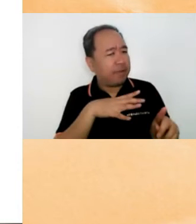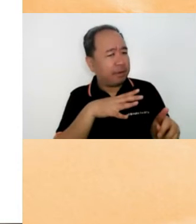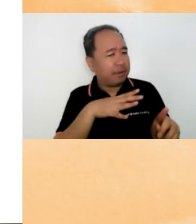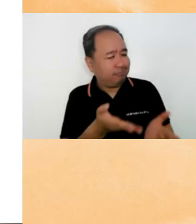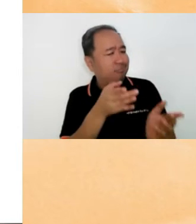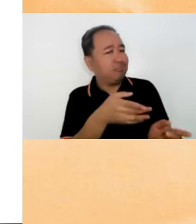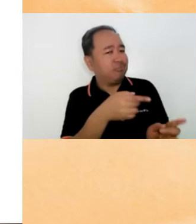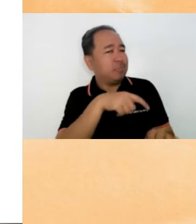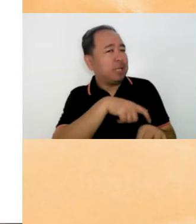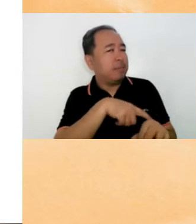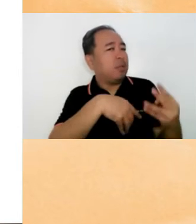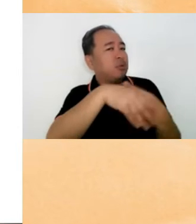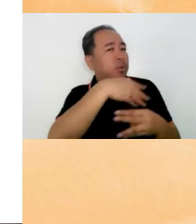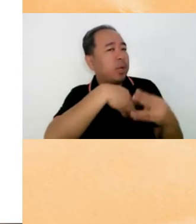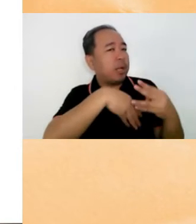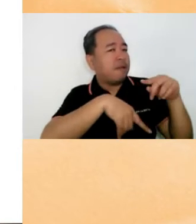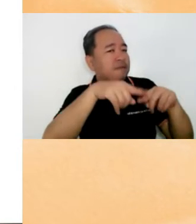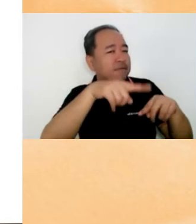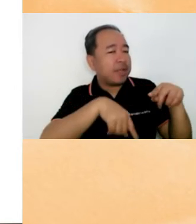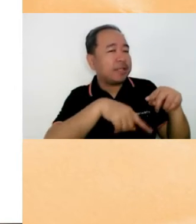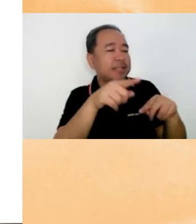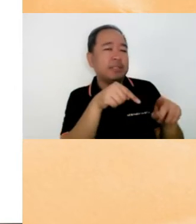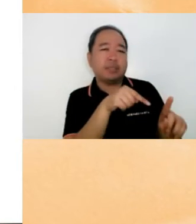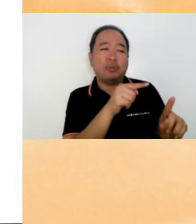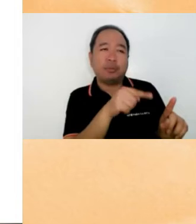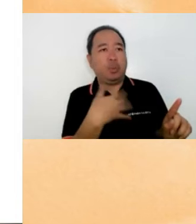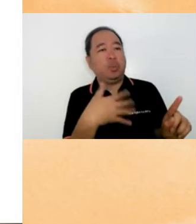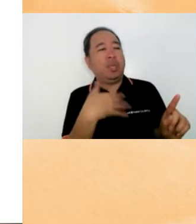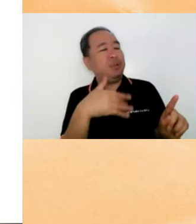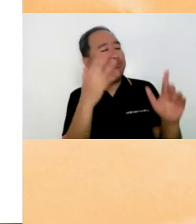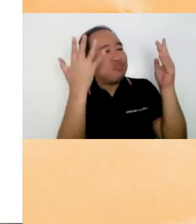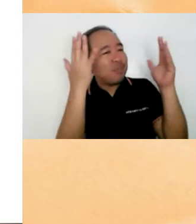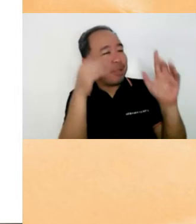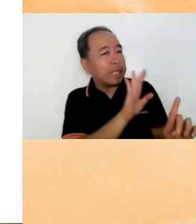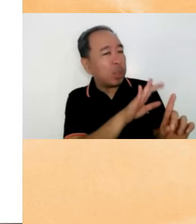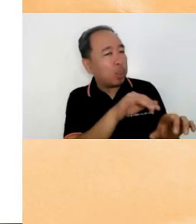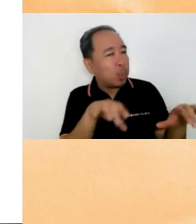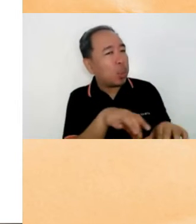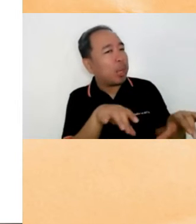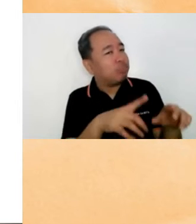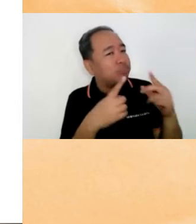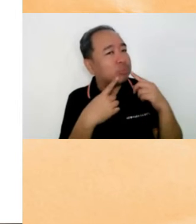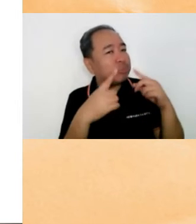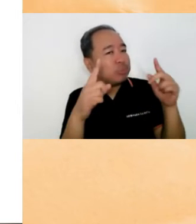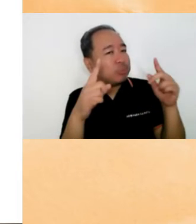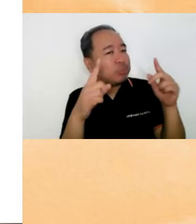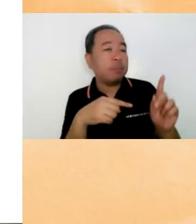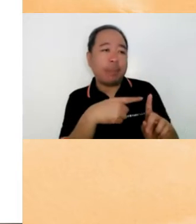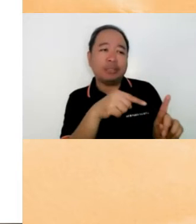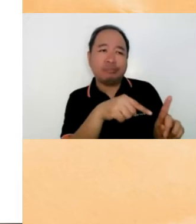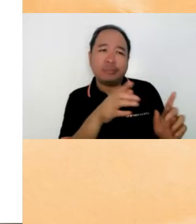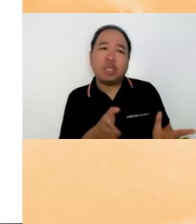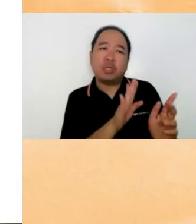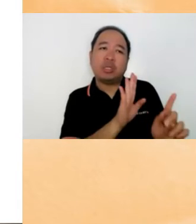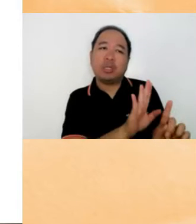praise his hard work and his perseverance, and also encourage his interests and hobbies